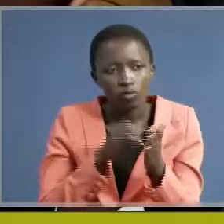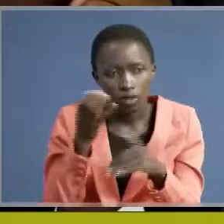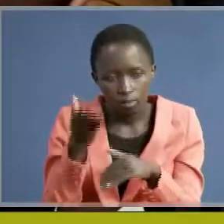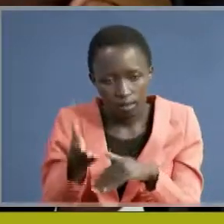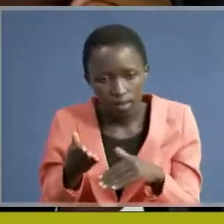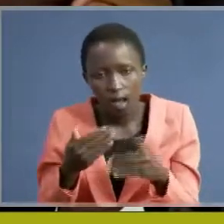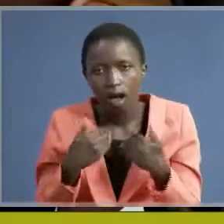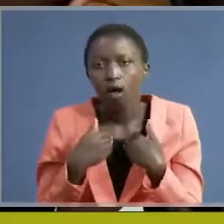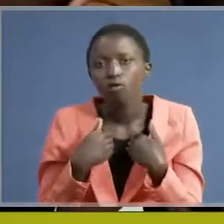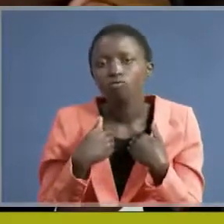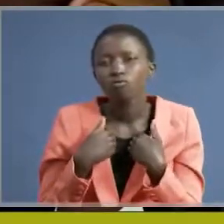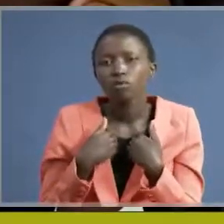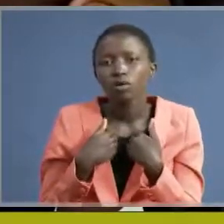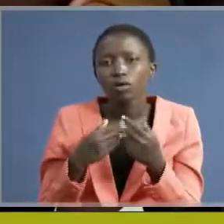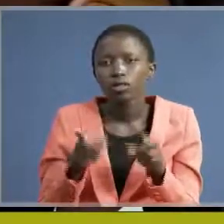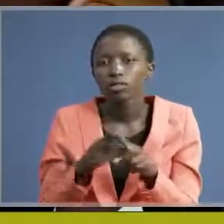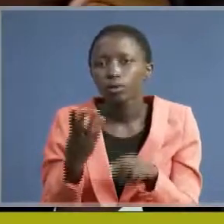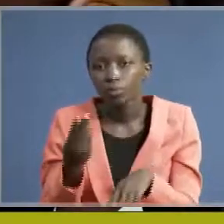at that price.